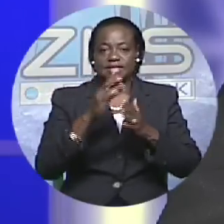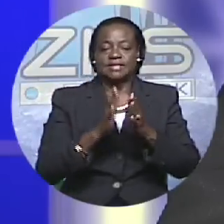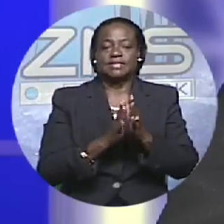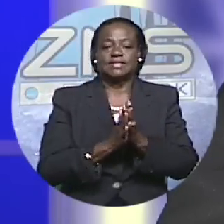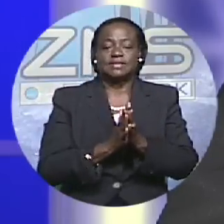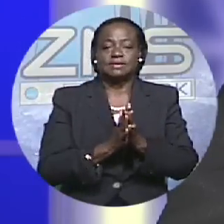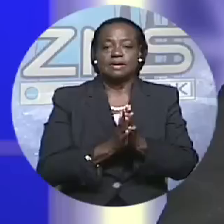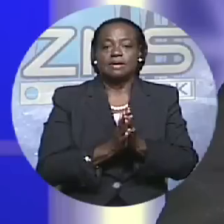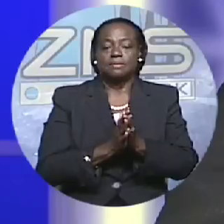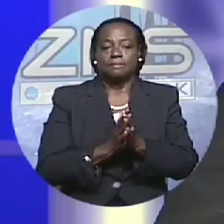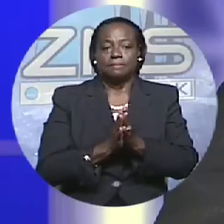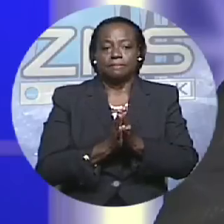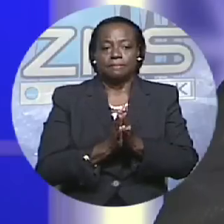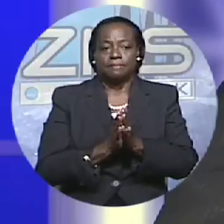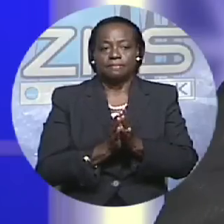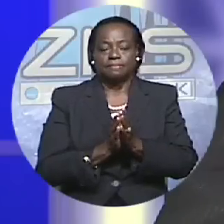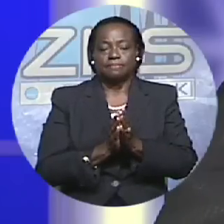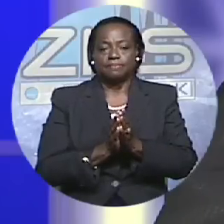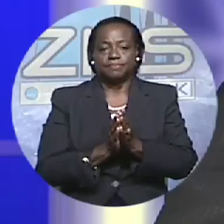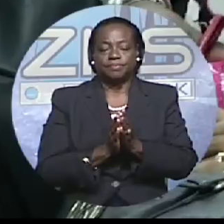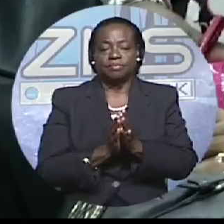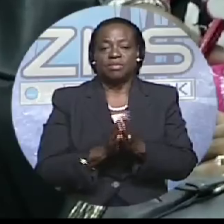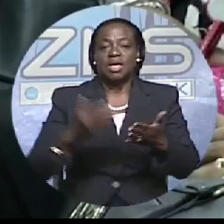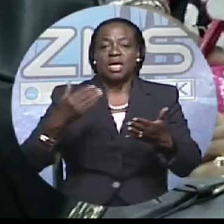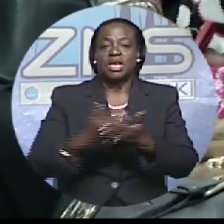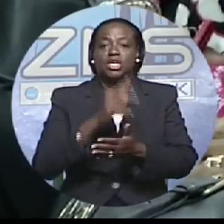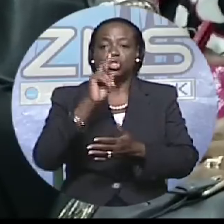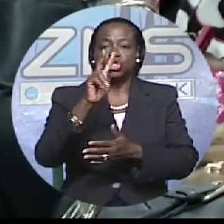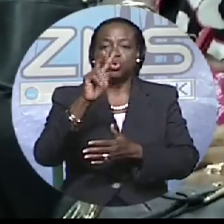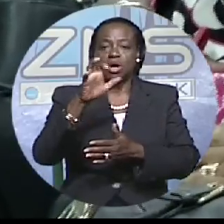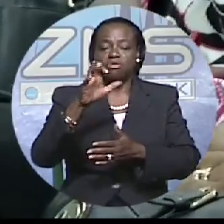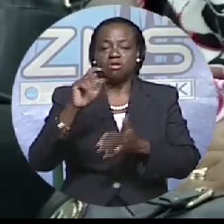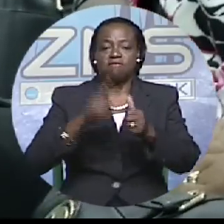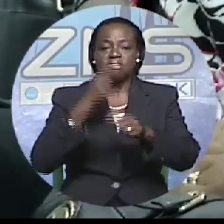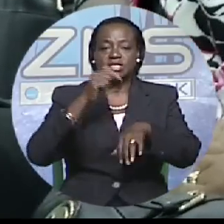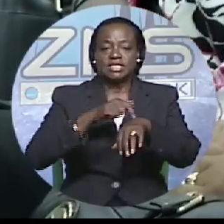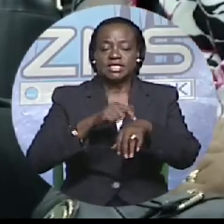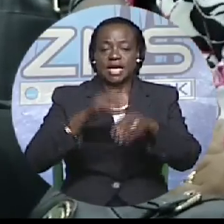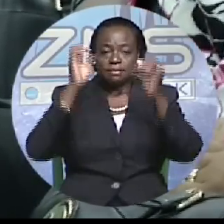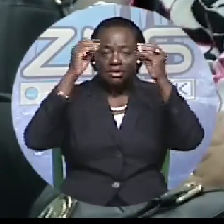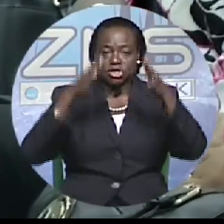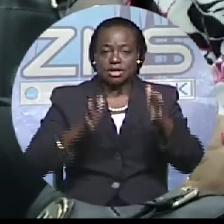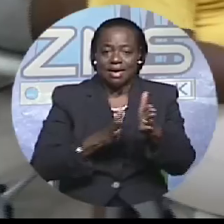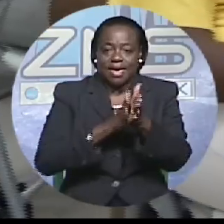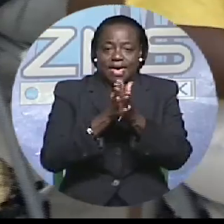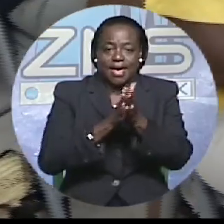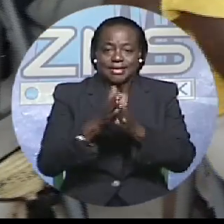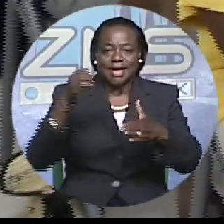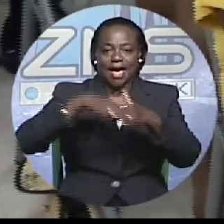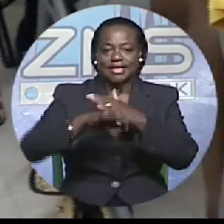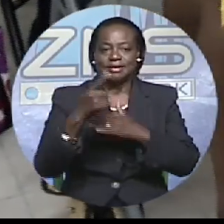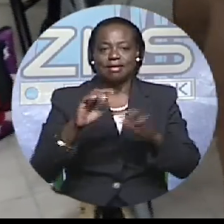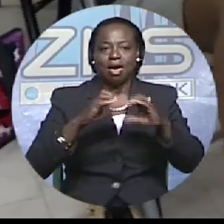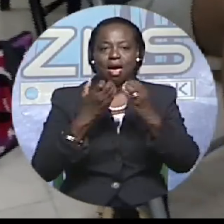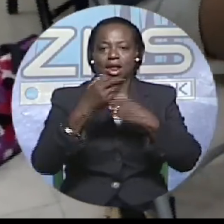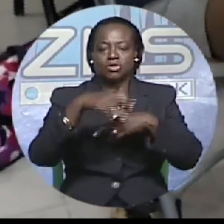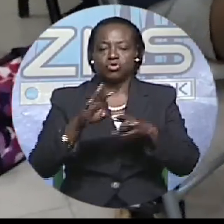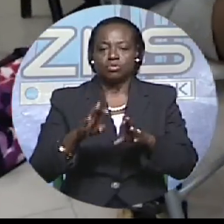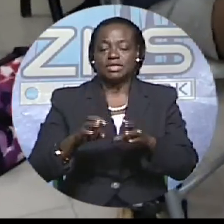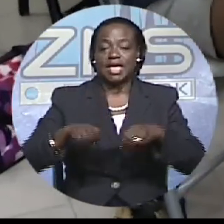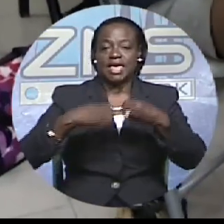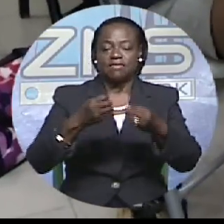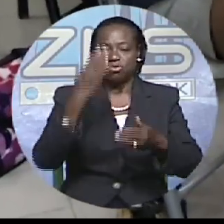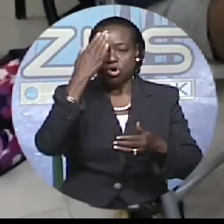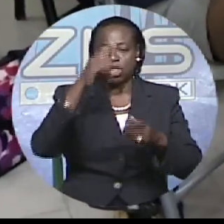thousands of students. Nearly 200 first-time teachers are eager to enter the classroom and impart knowledge to their students for the